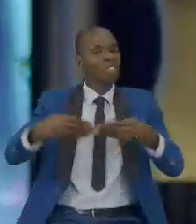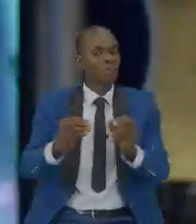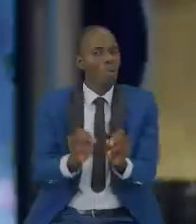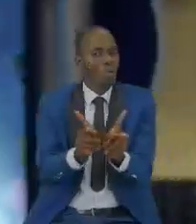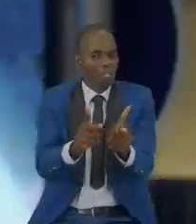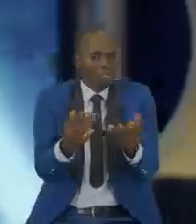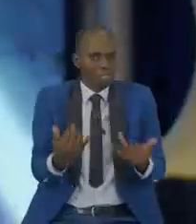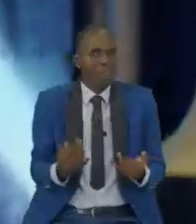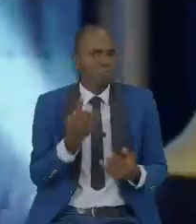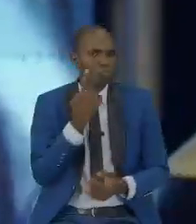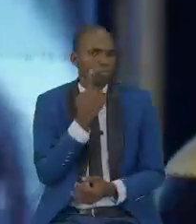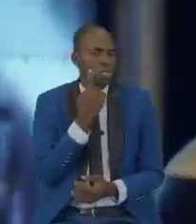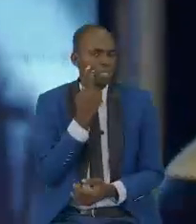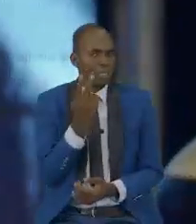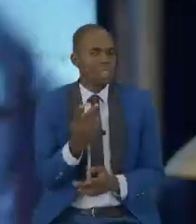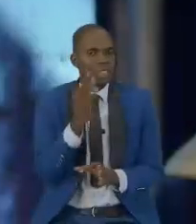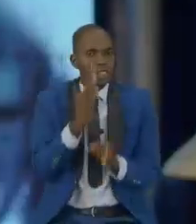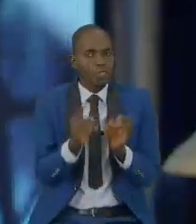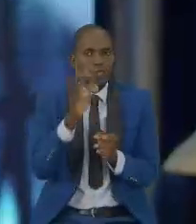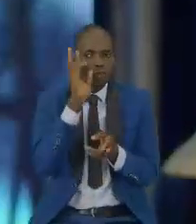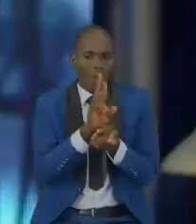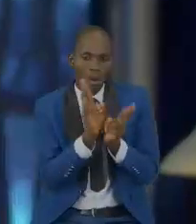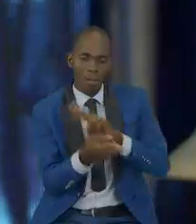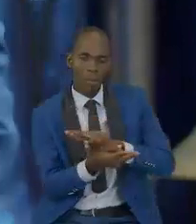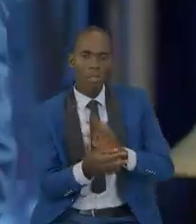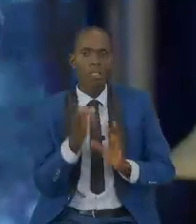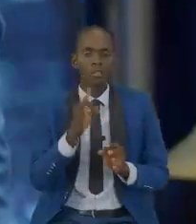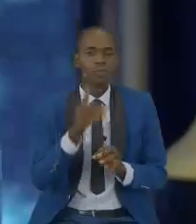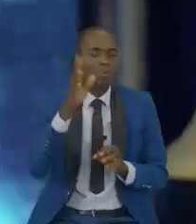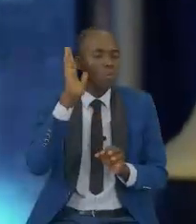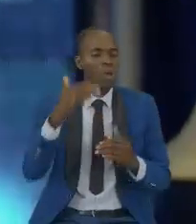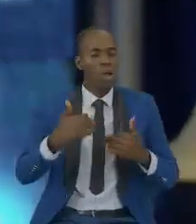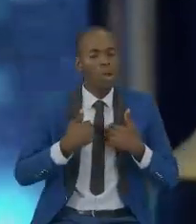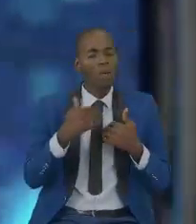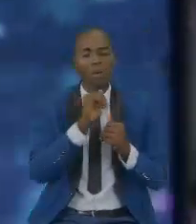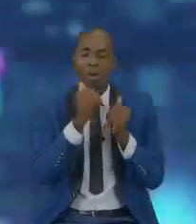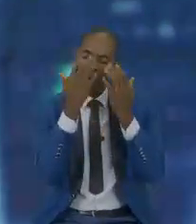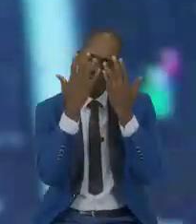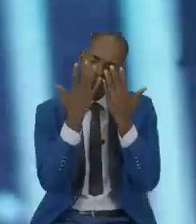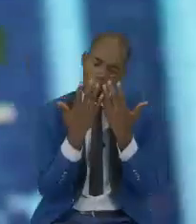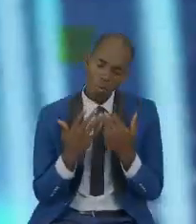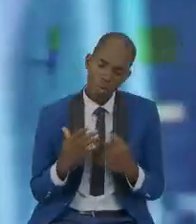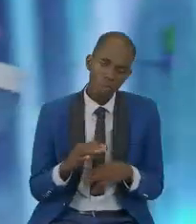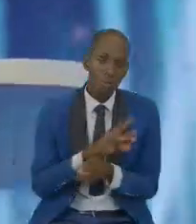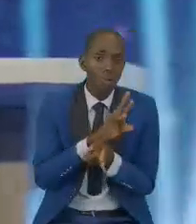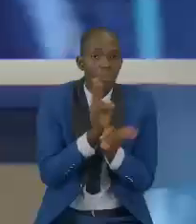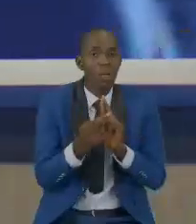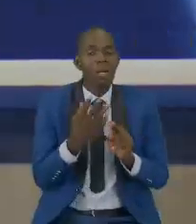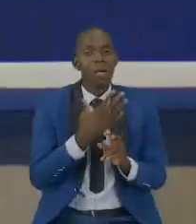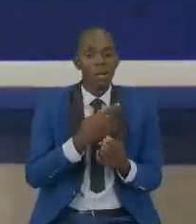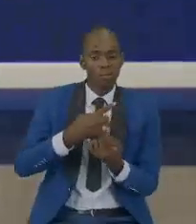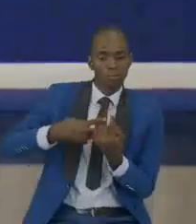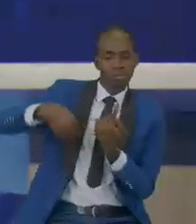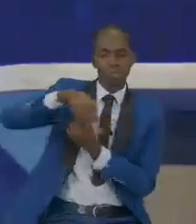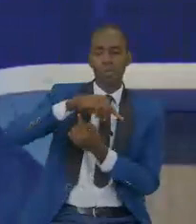repent and turn and have a godly passion in repentance and turn unto the Lord with all